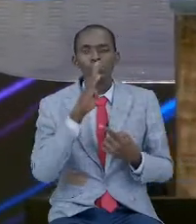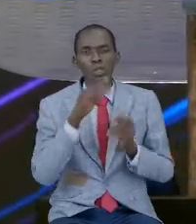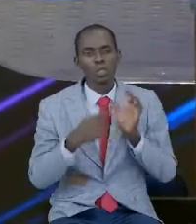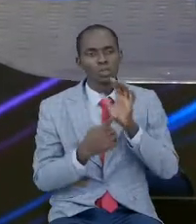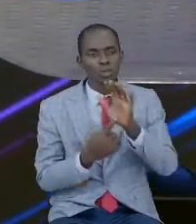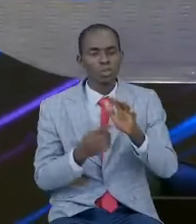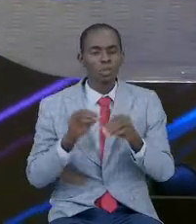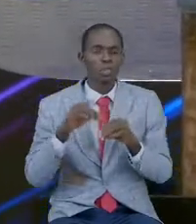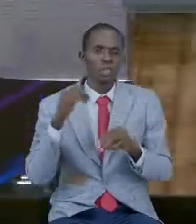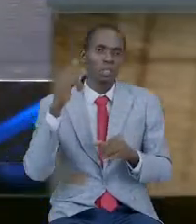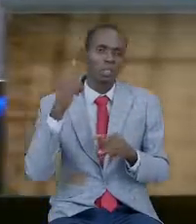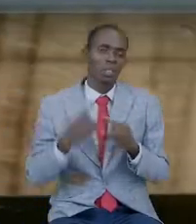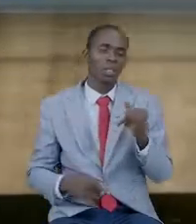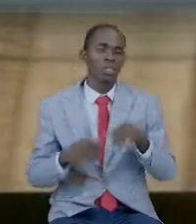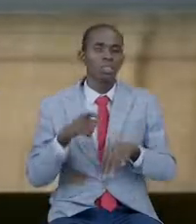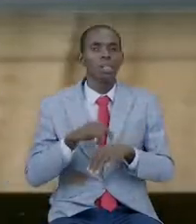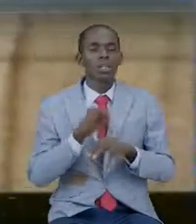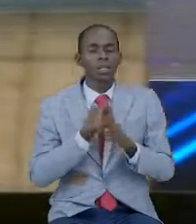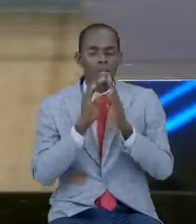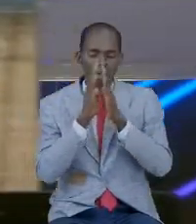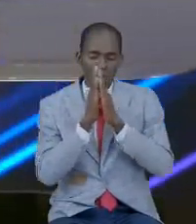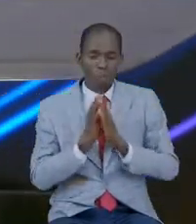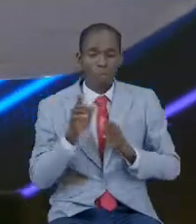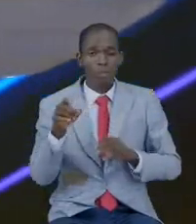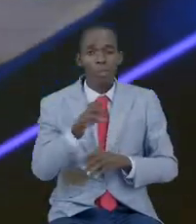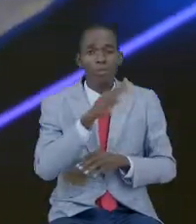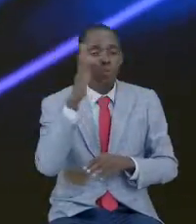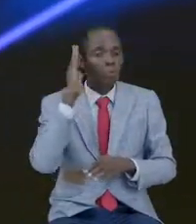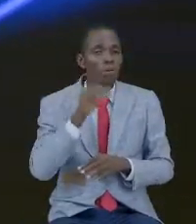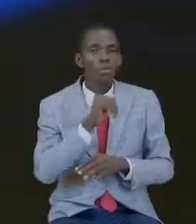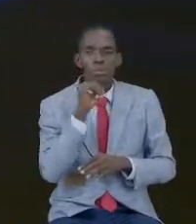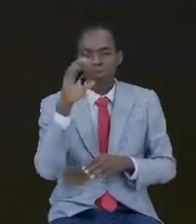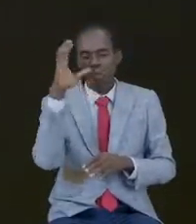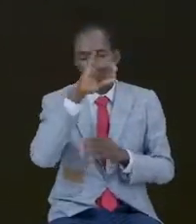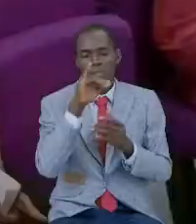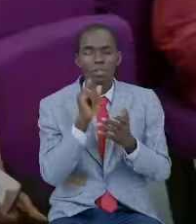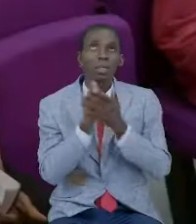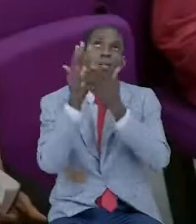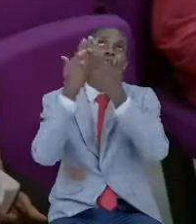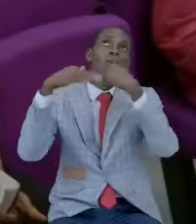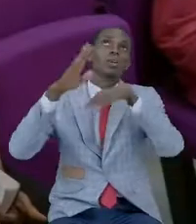the last time. I pray you will not miss that heaven.